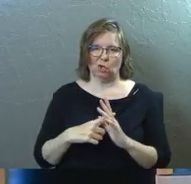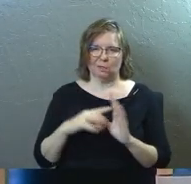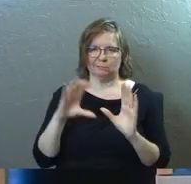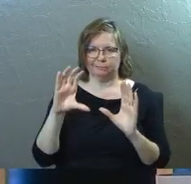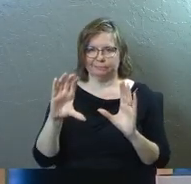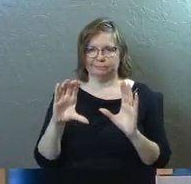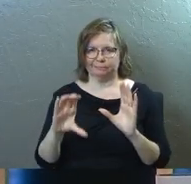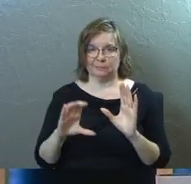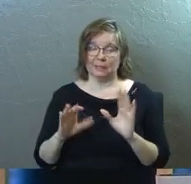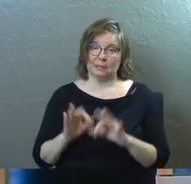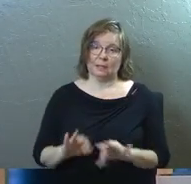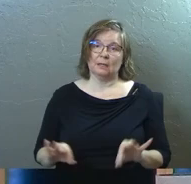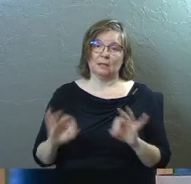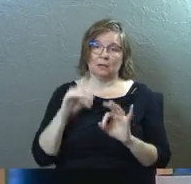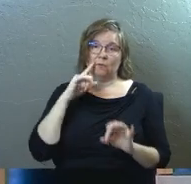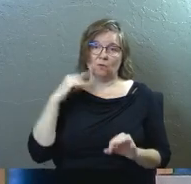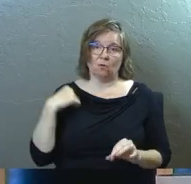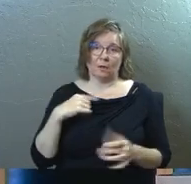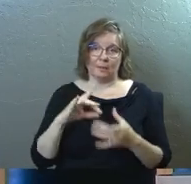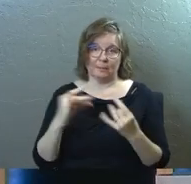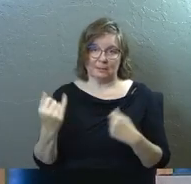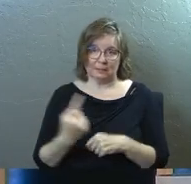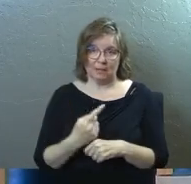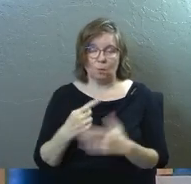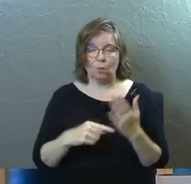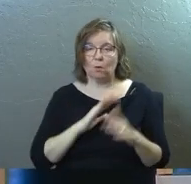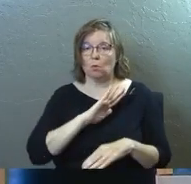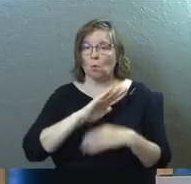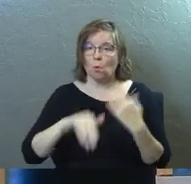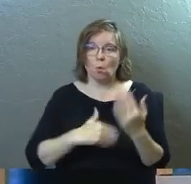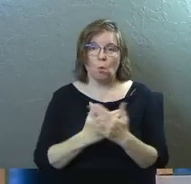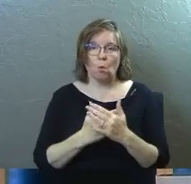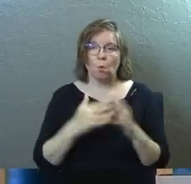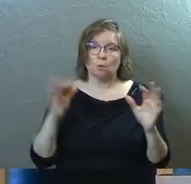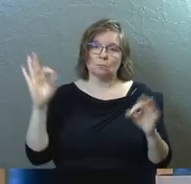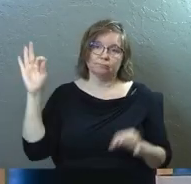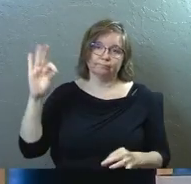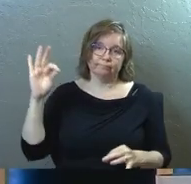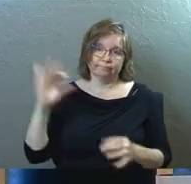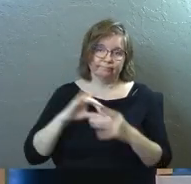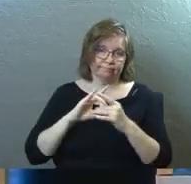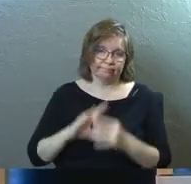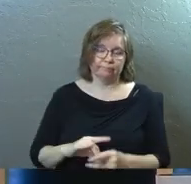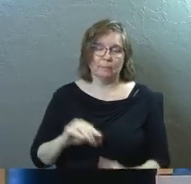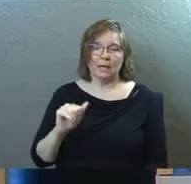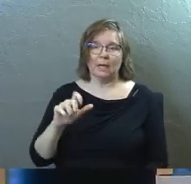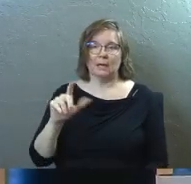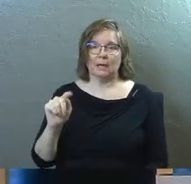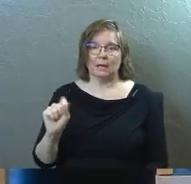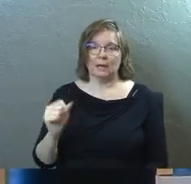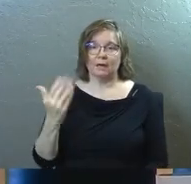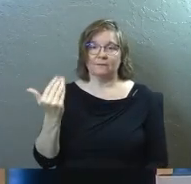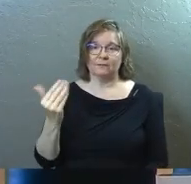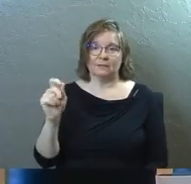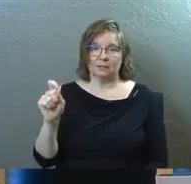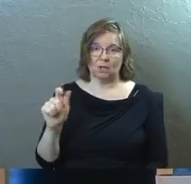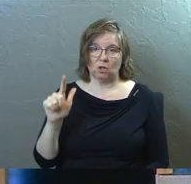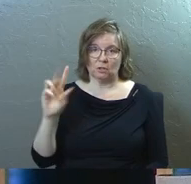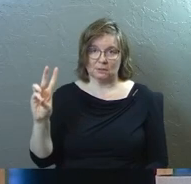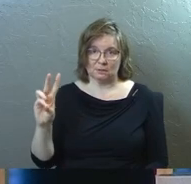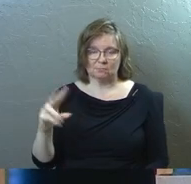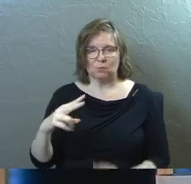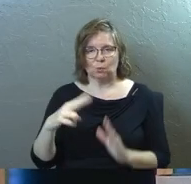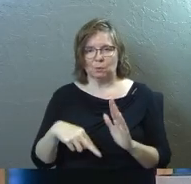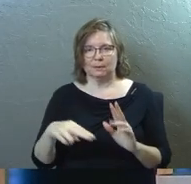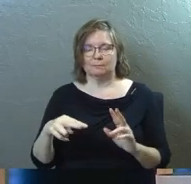verses are just going to kind of be key for us in the message today and what this whole sermon is about. So Acts 15, verse 36, I'm going to read